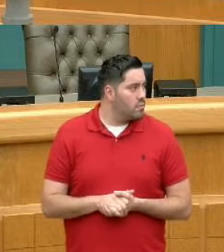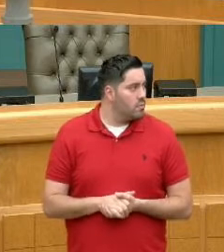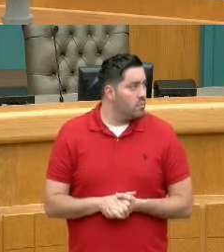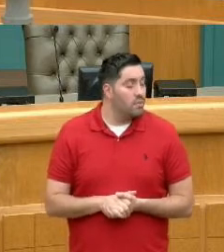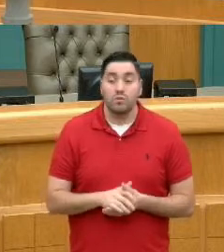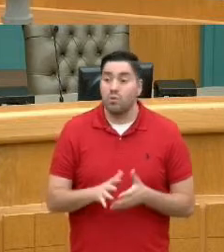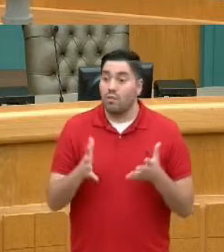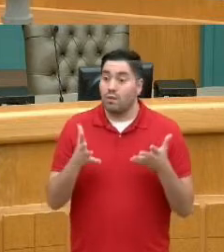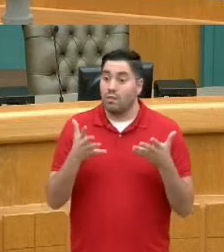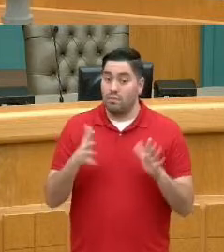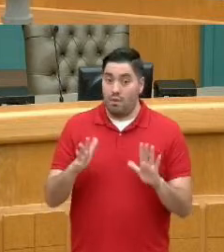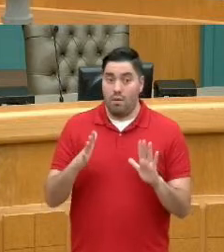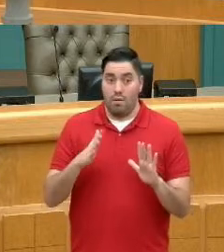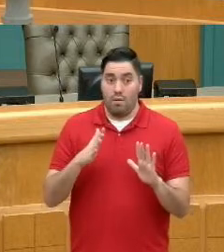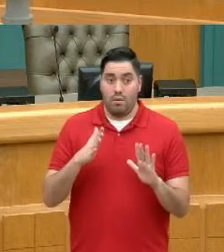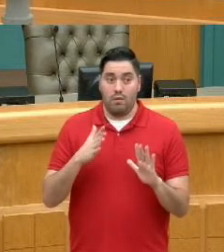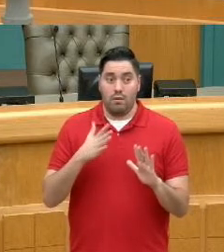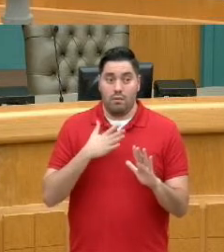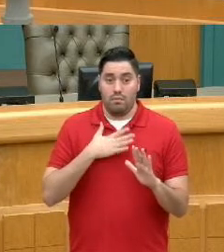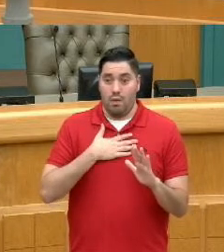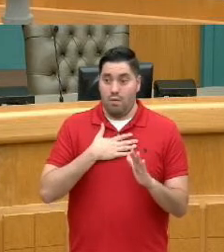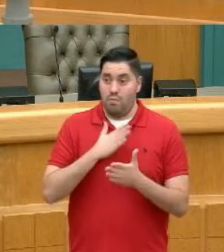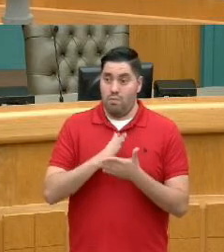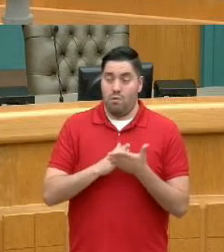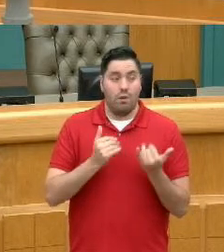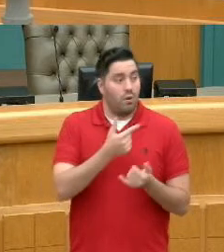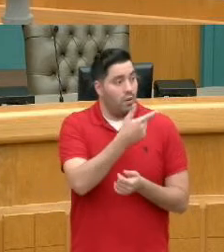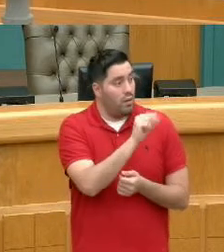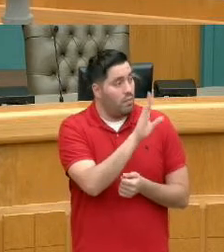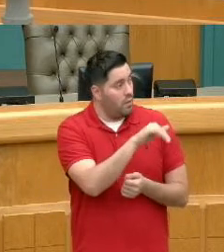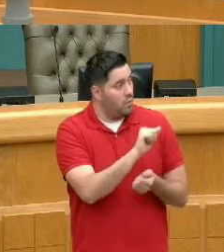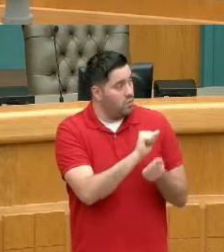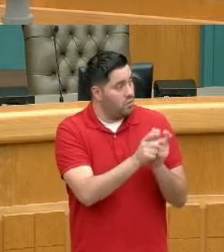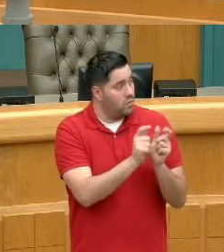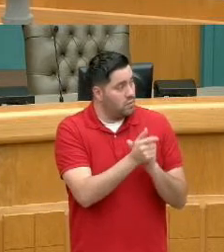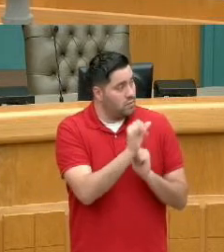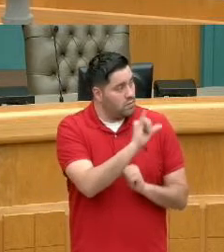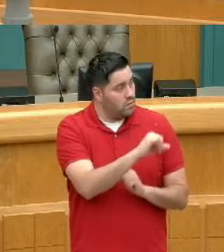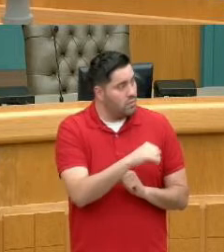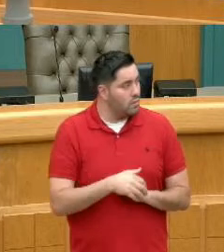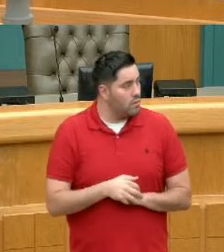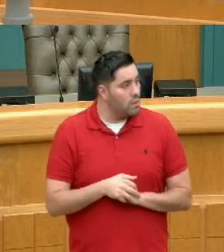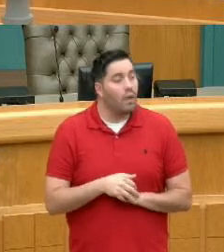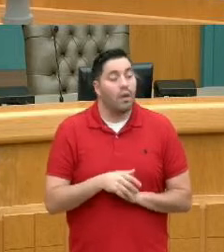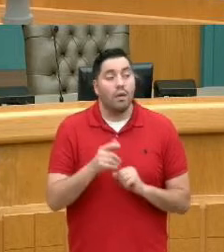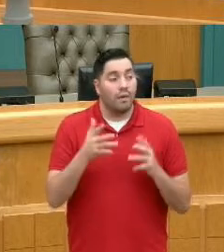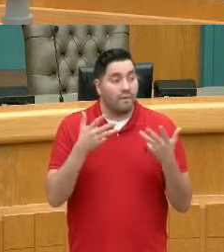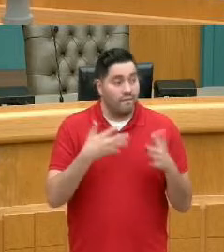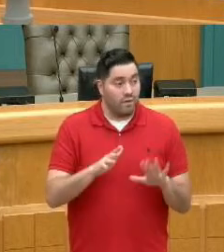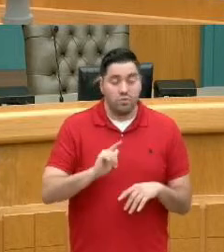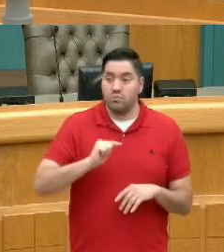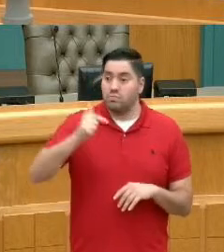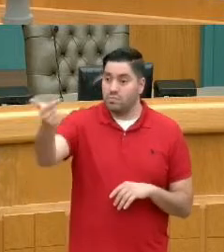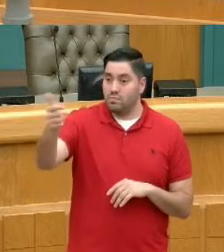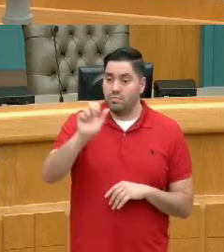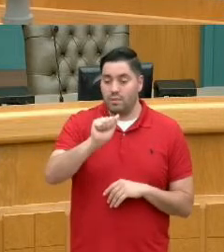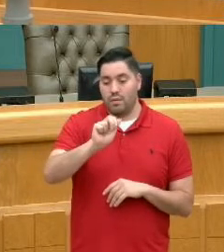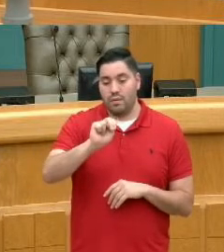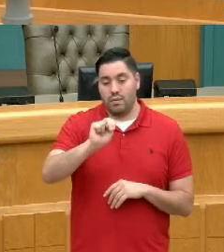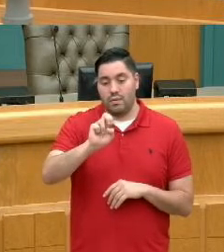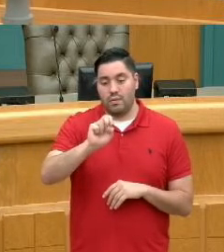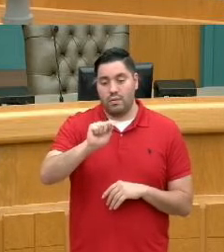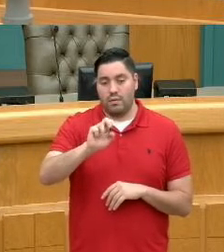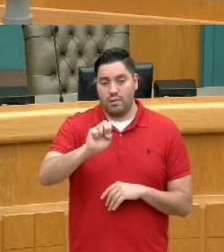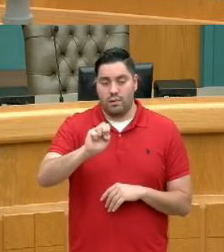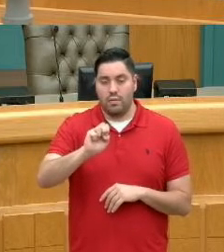Okay, so that concludes that portion. We're going to have Gabby translate that, and then Annette's going to come up